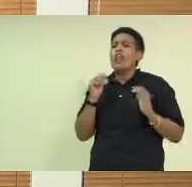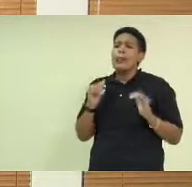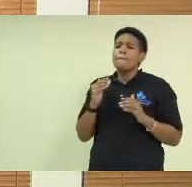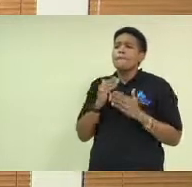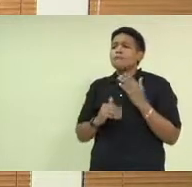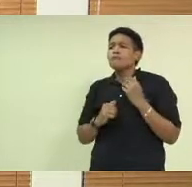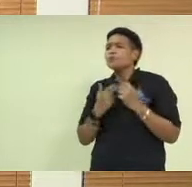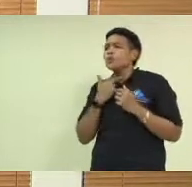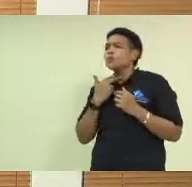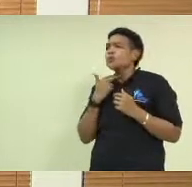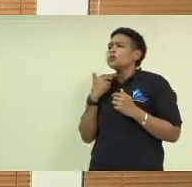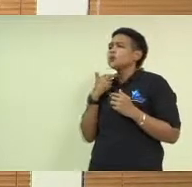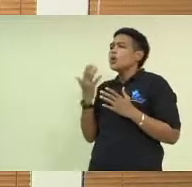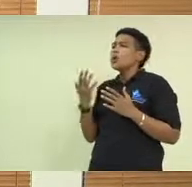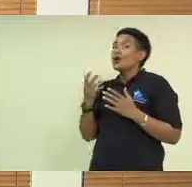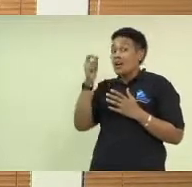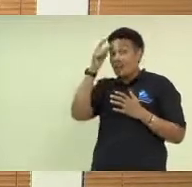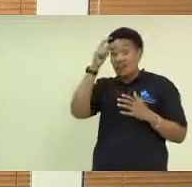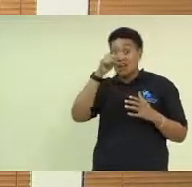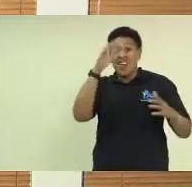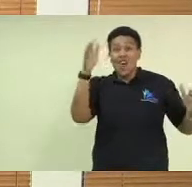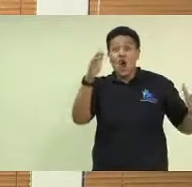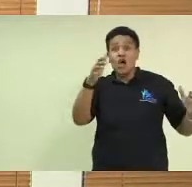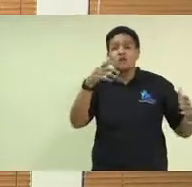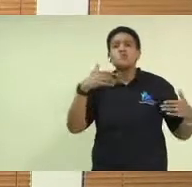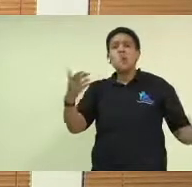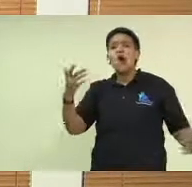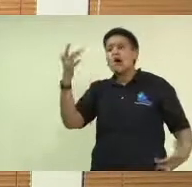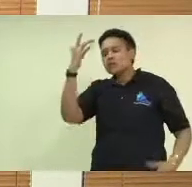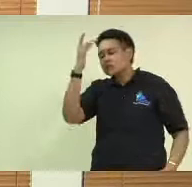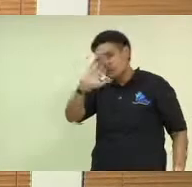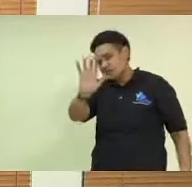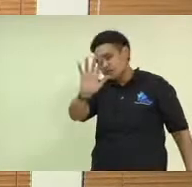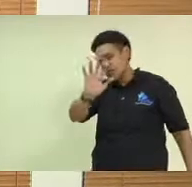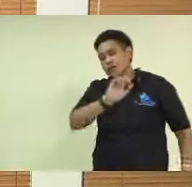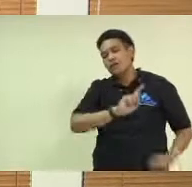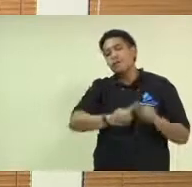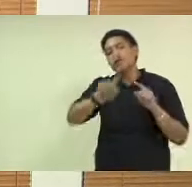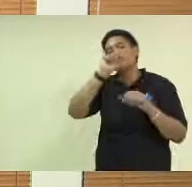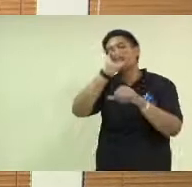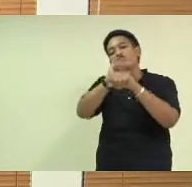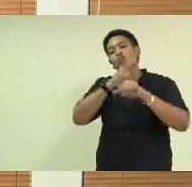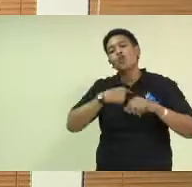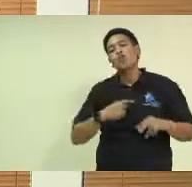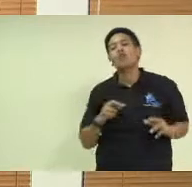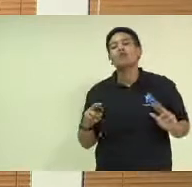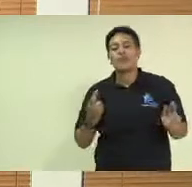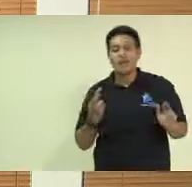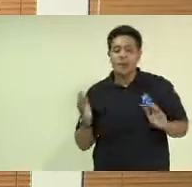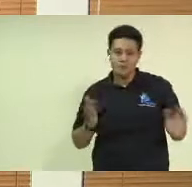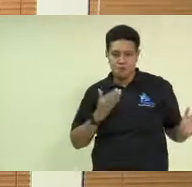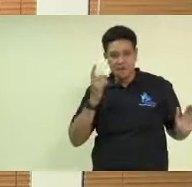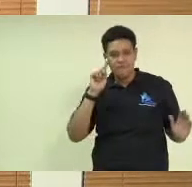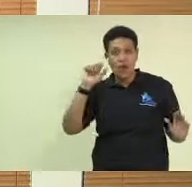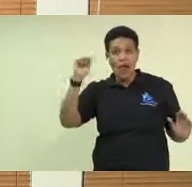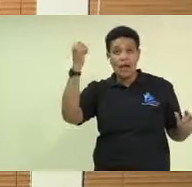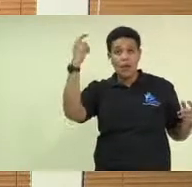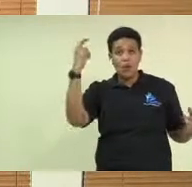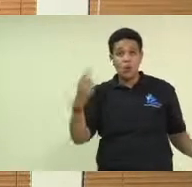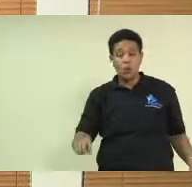encouragement to get sick, but hopefully a reassurance that we are always prepared for any